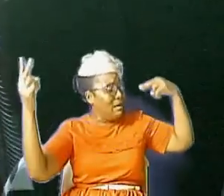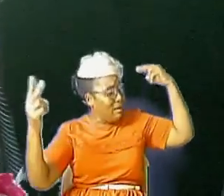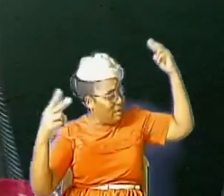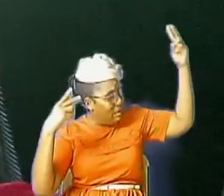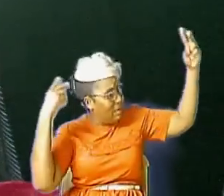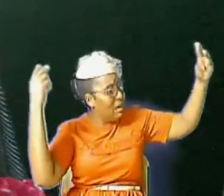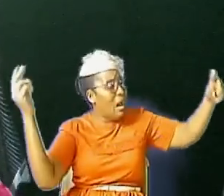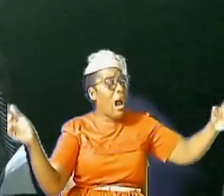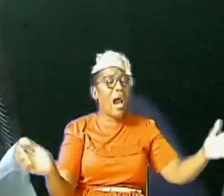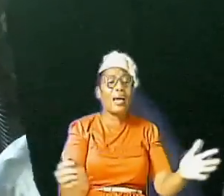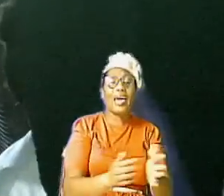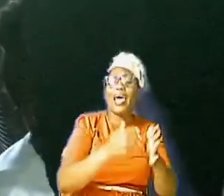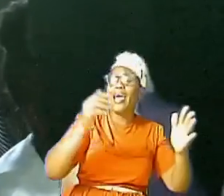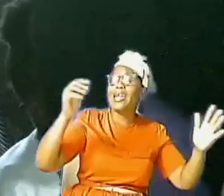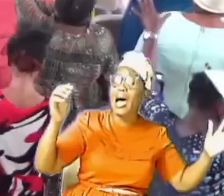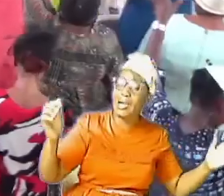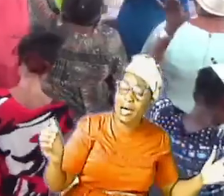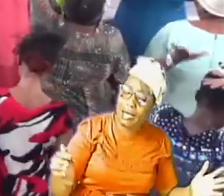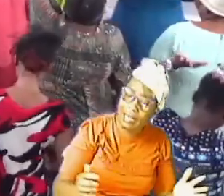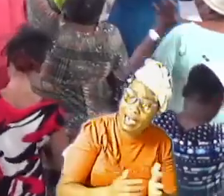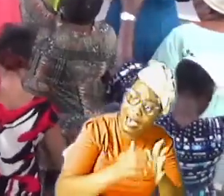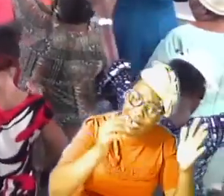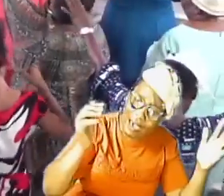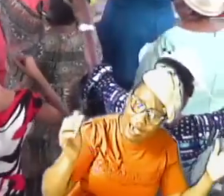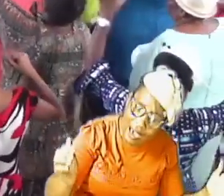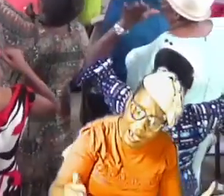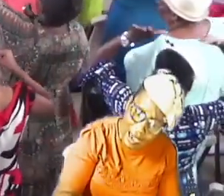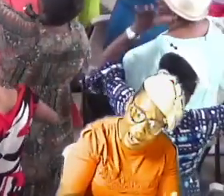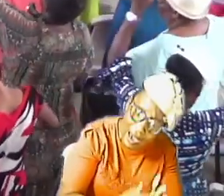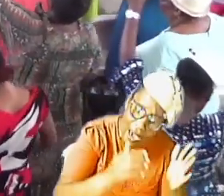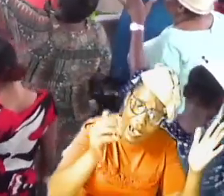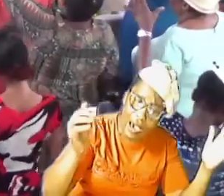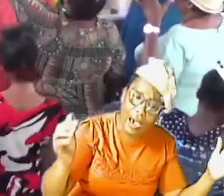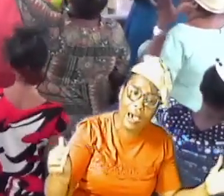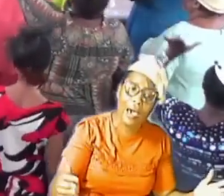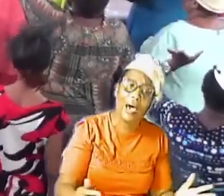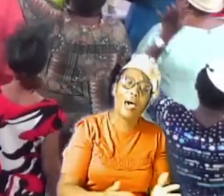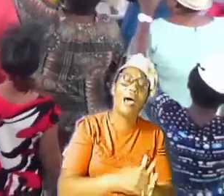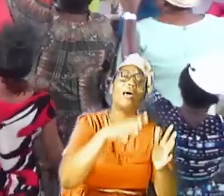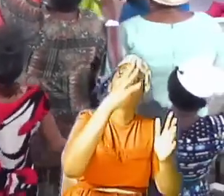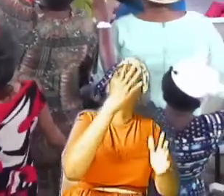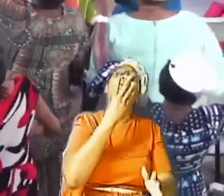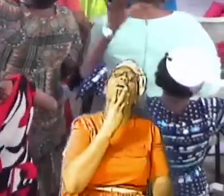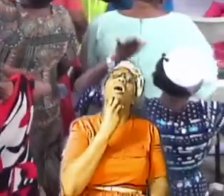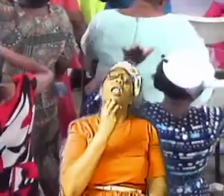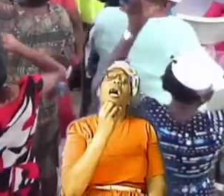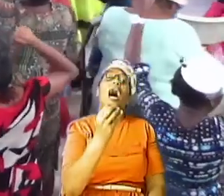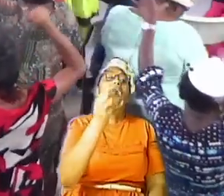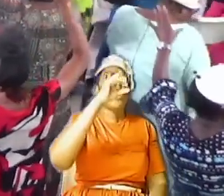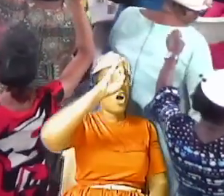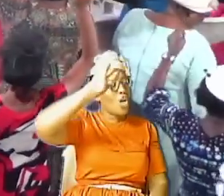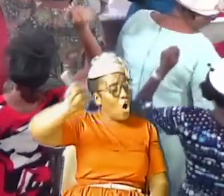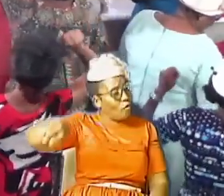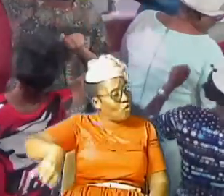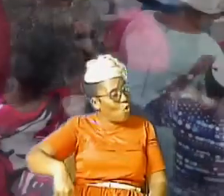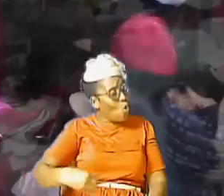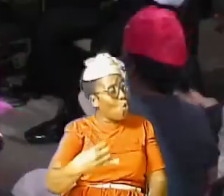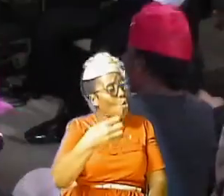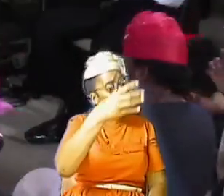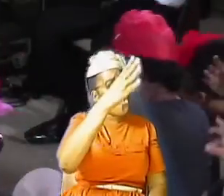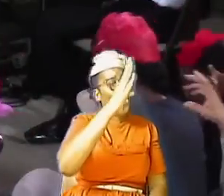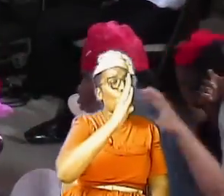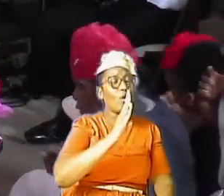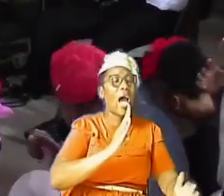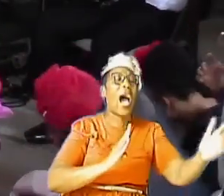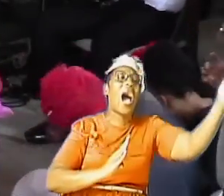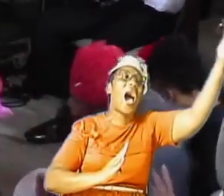already. Yeah. Oh, hallelujah. The Lion of Judah. I feel chains breaking already.